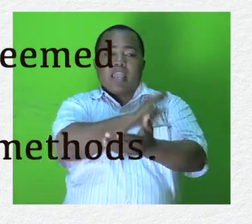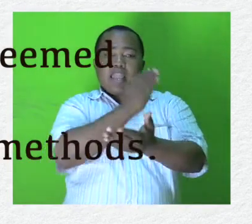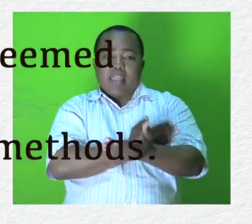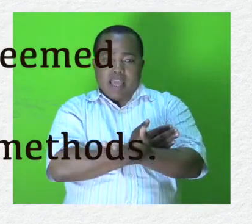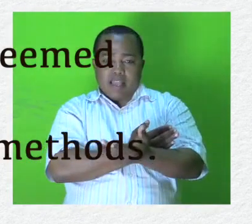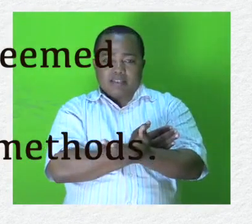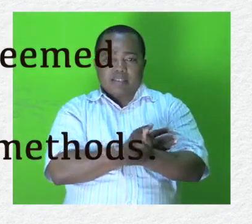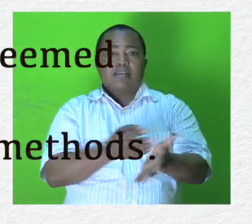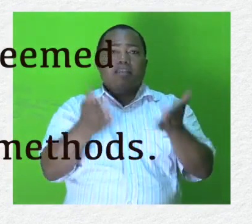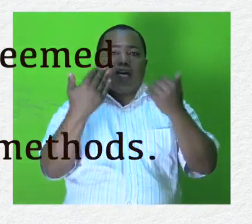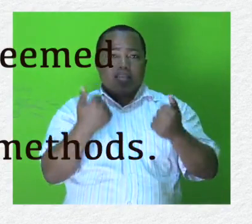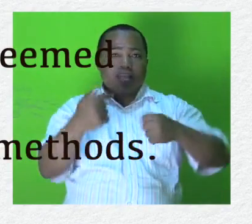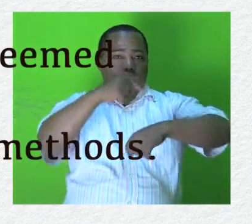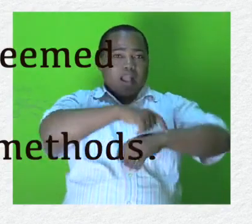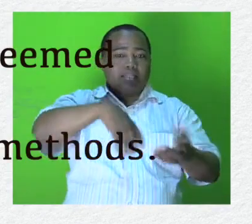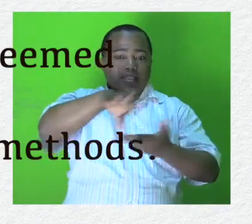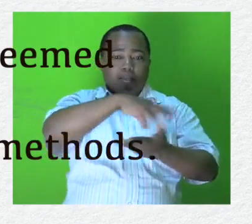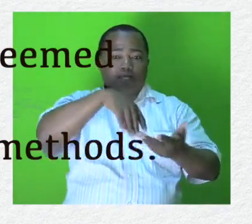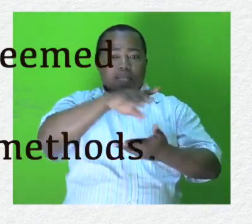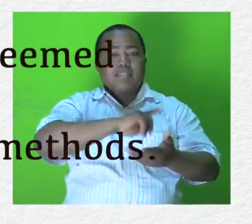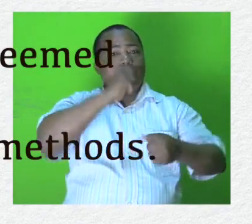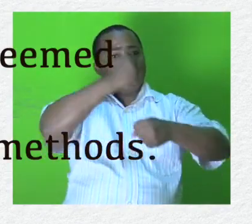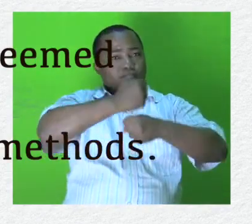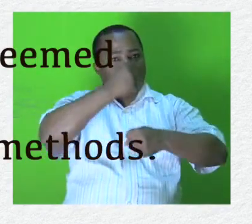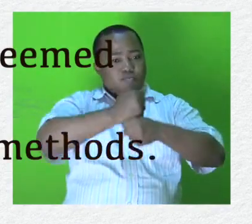Energy is involved when mixture is formed.